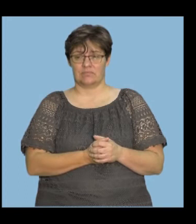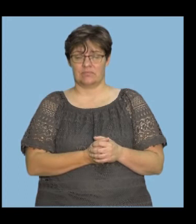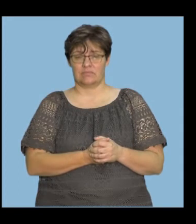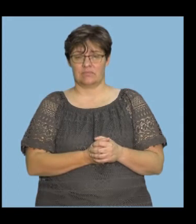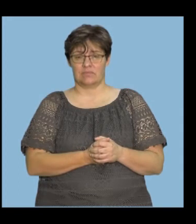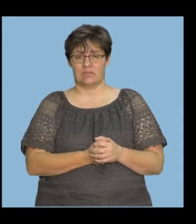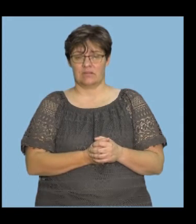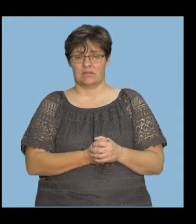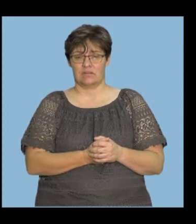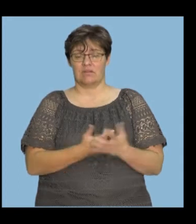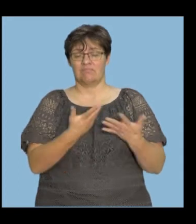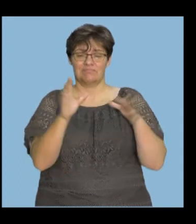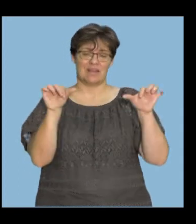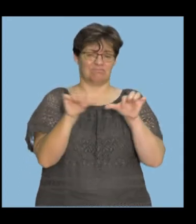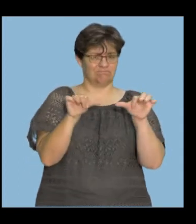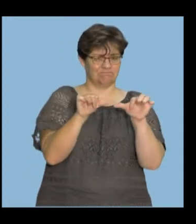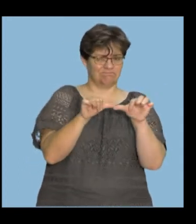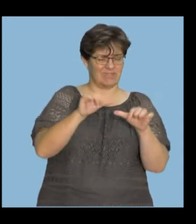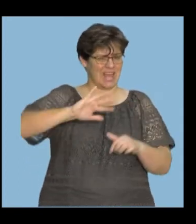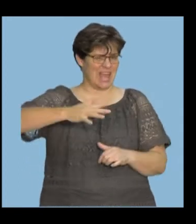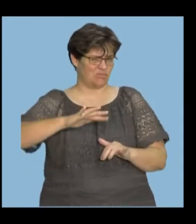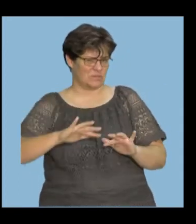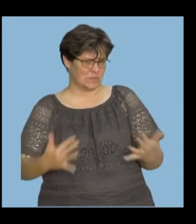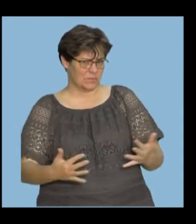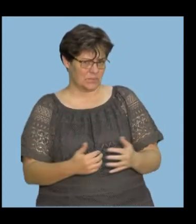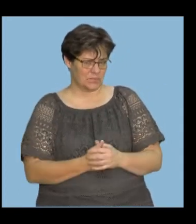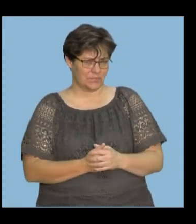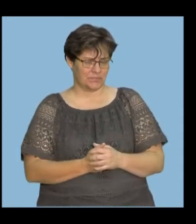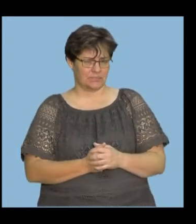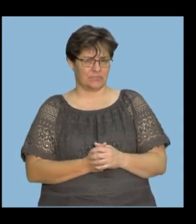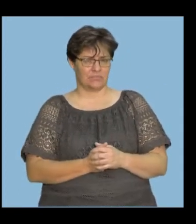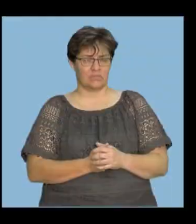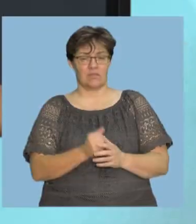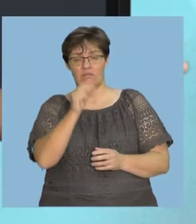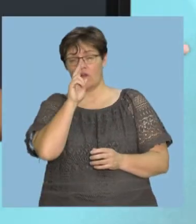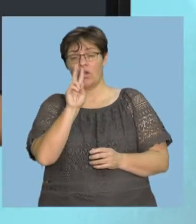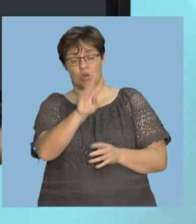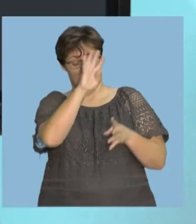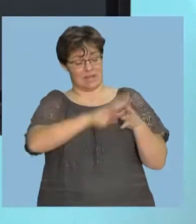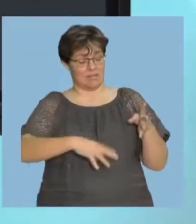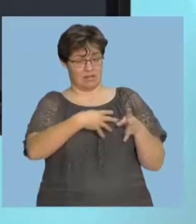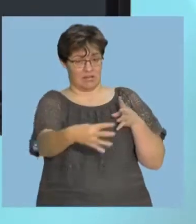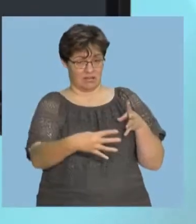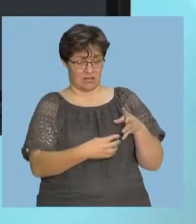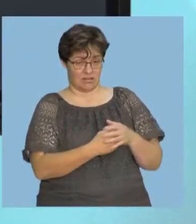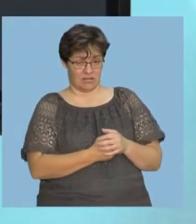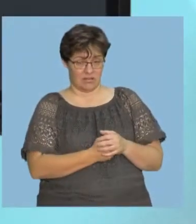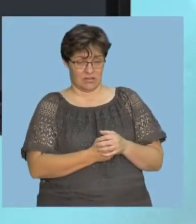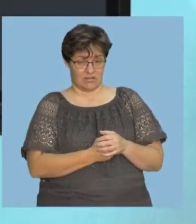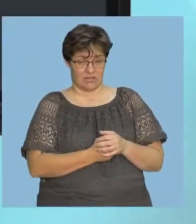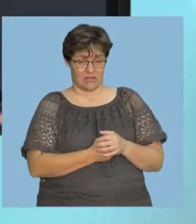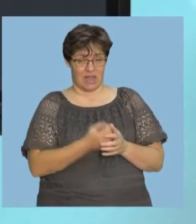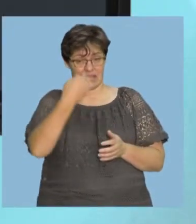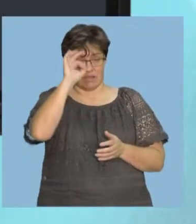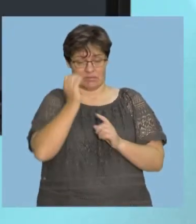How are we going to estimate the average? Because if you look at the table which was published by